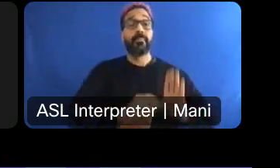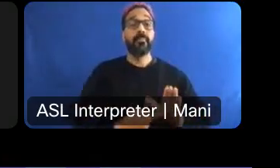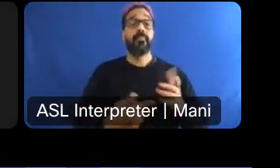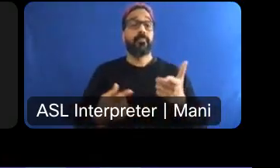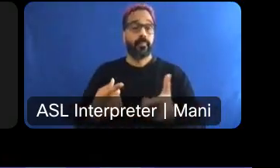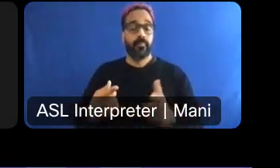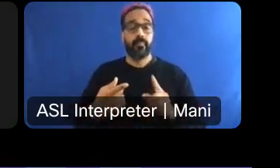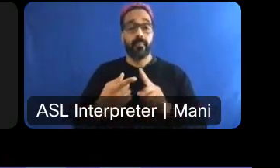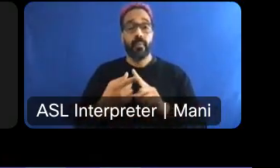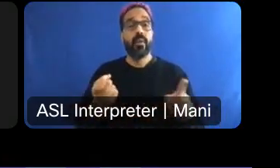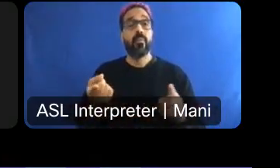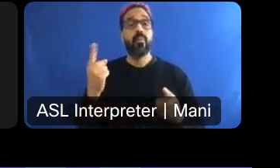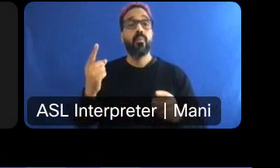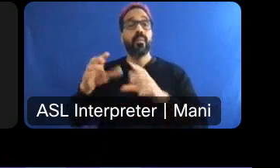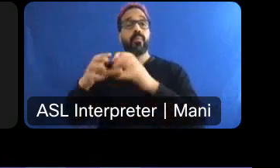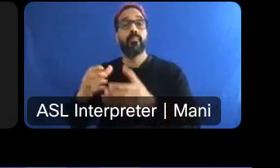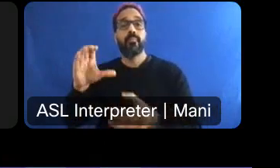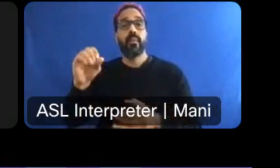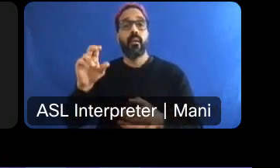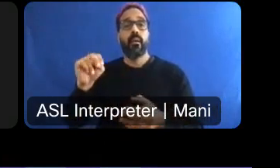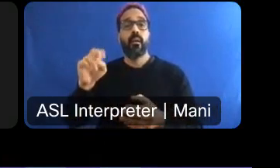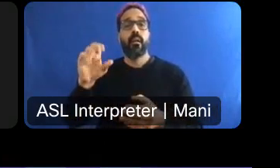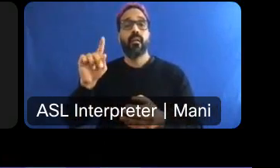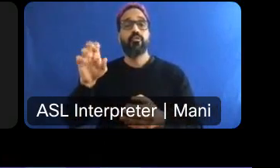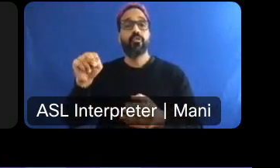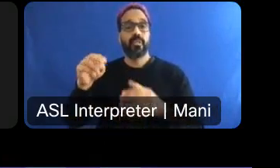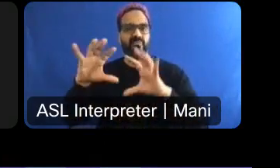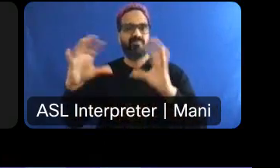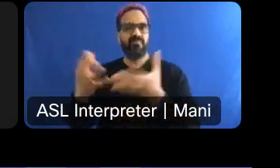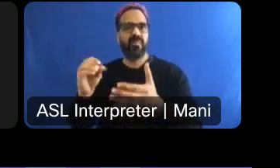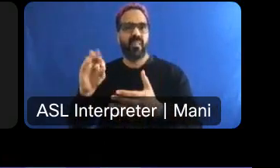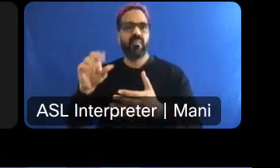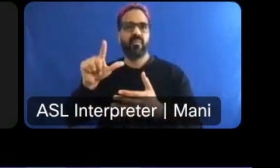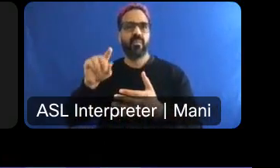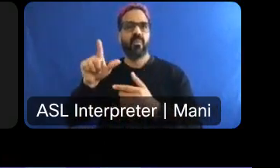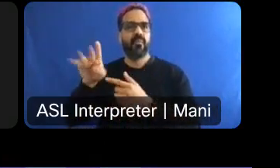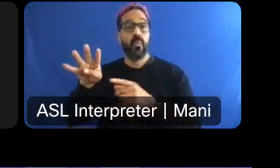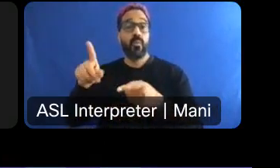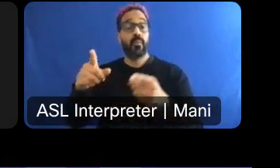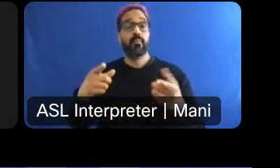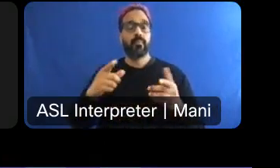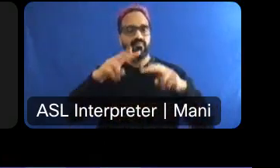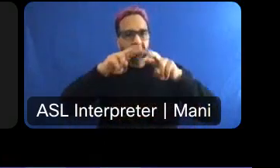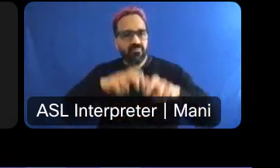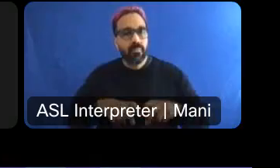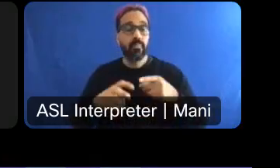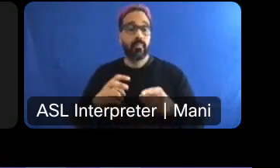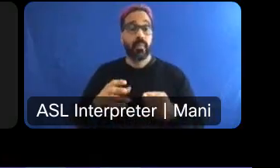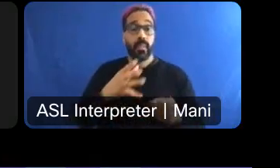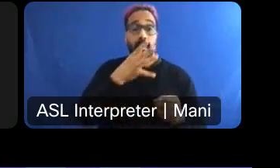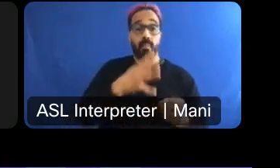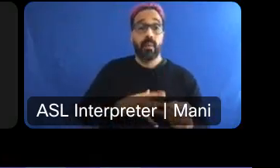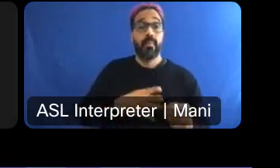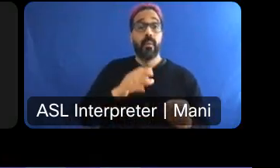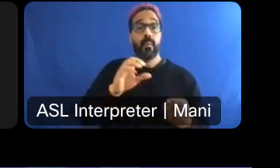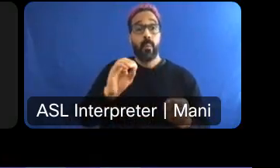of 2024. Female traumatic brain injury patients between the ages of 0 to 18 years old